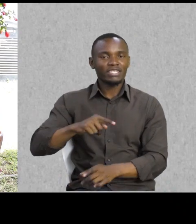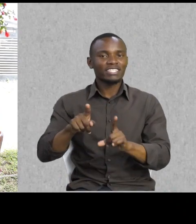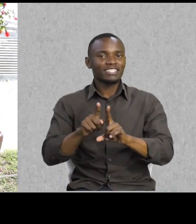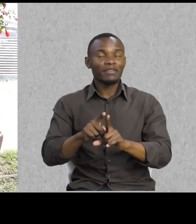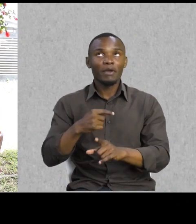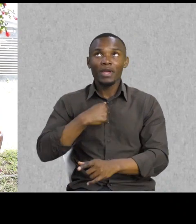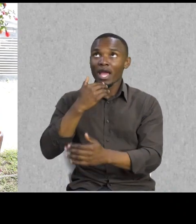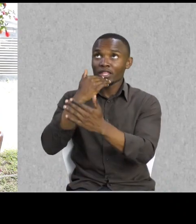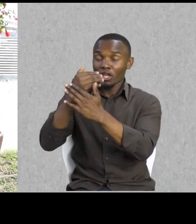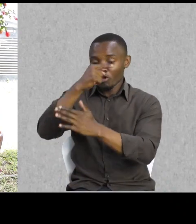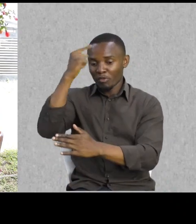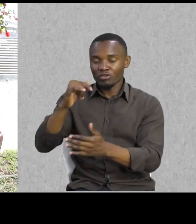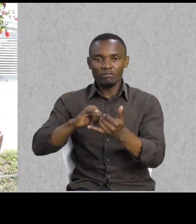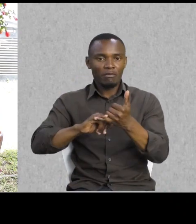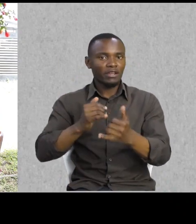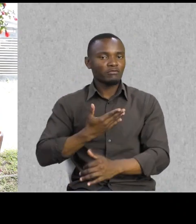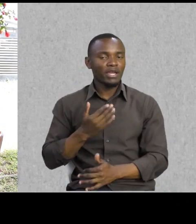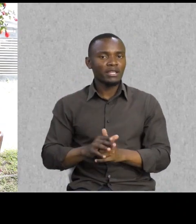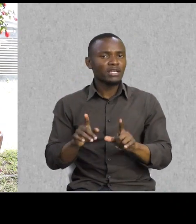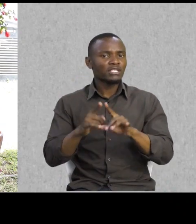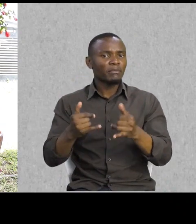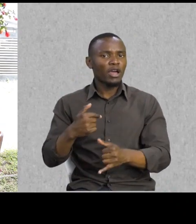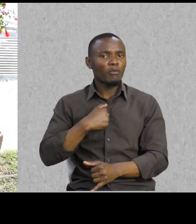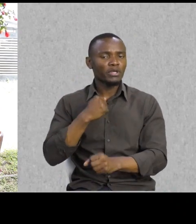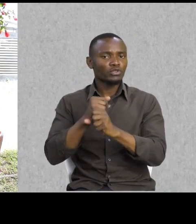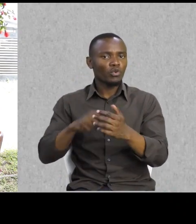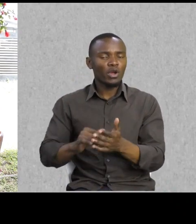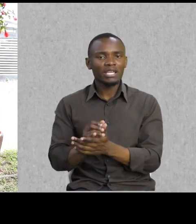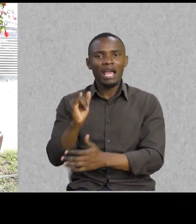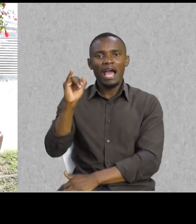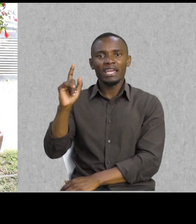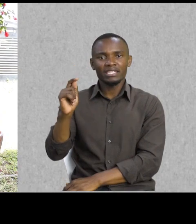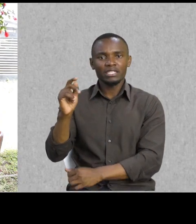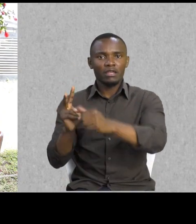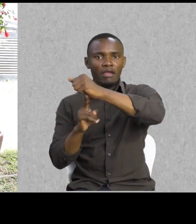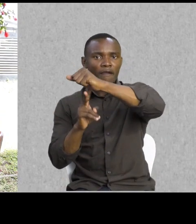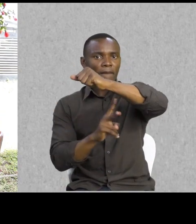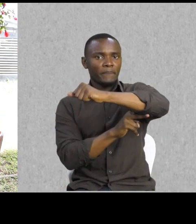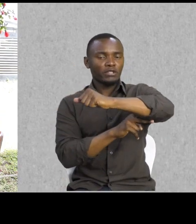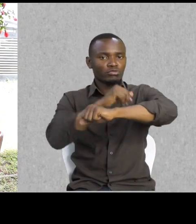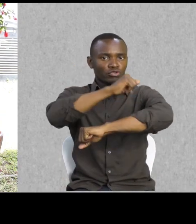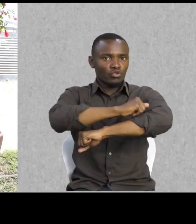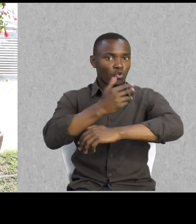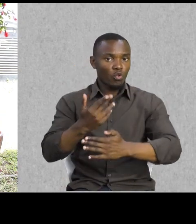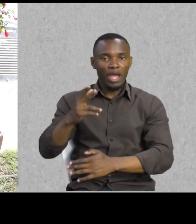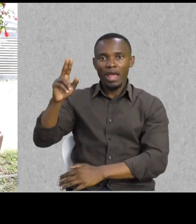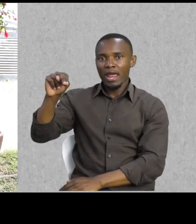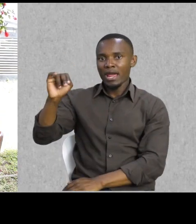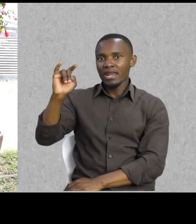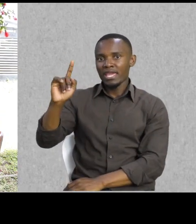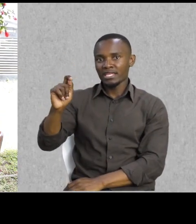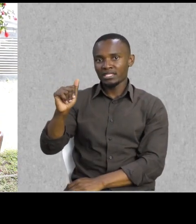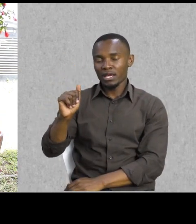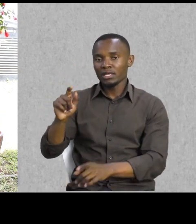thank God because of that. And I'm currently at IT Bridge Academy in NITA, and I'm